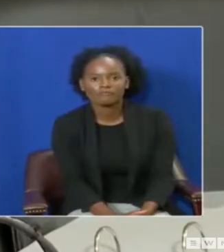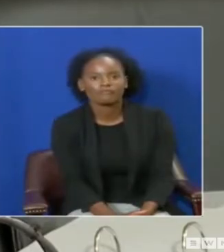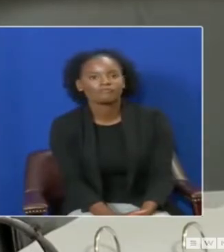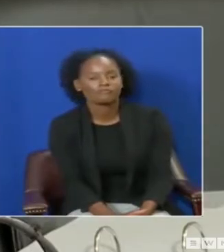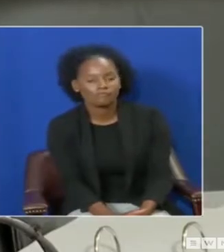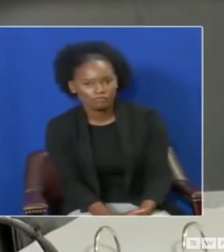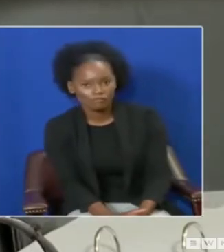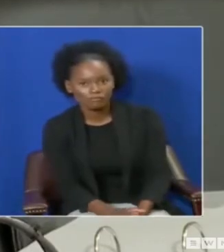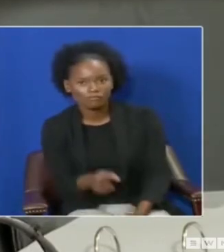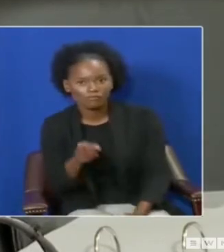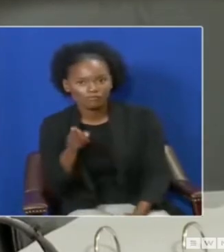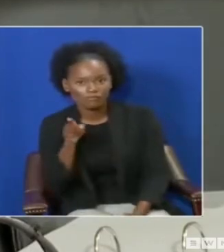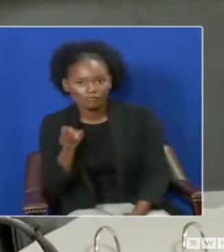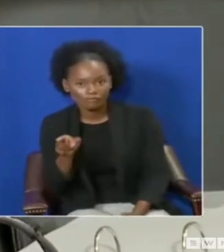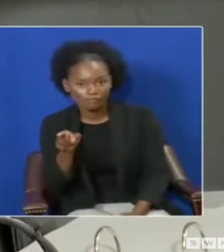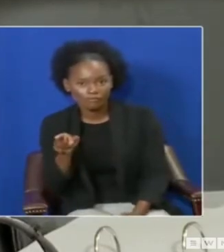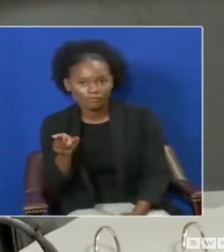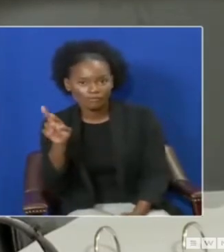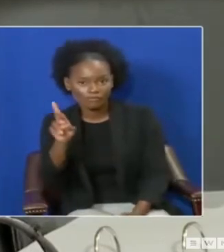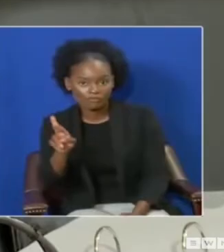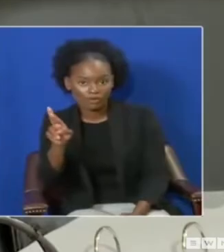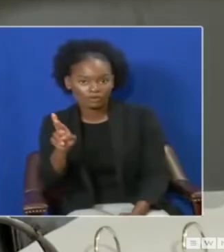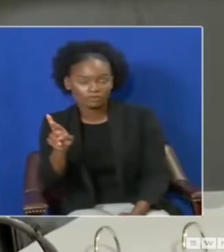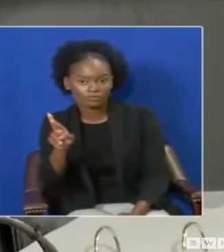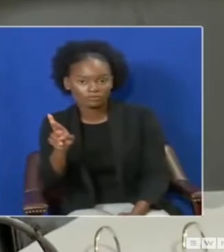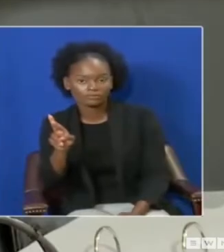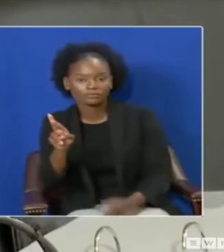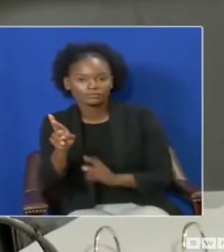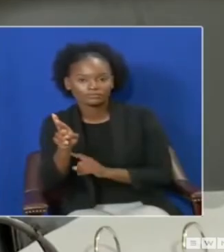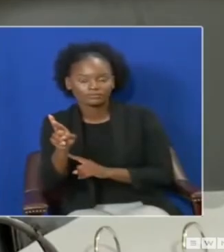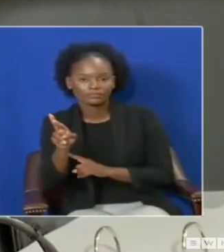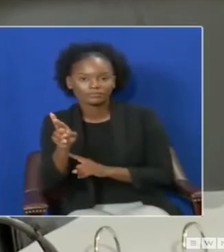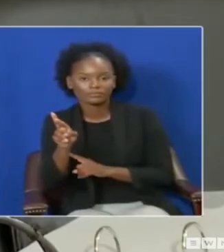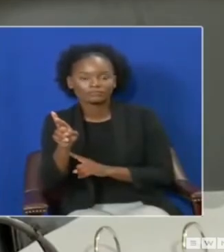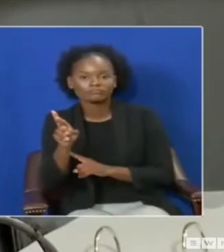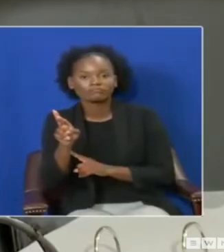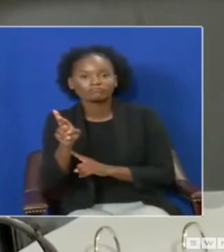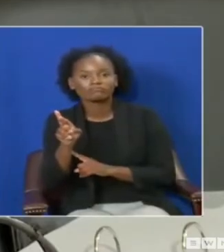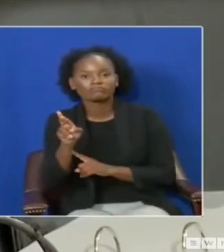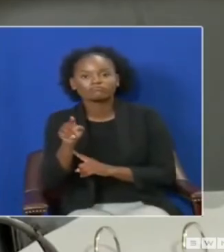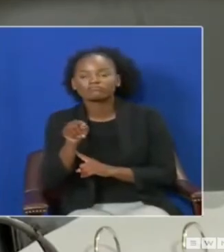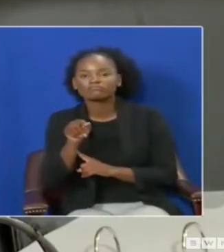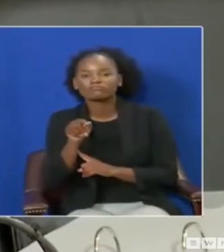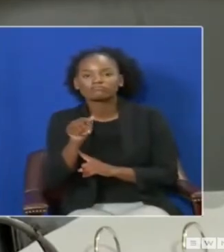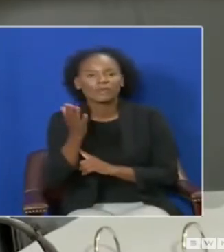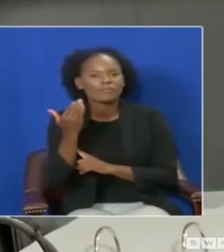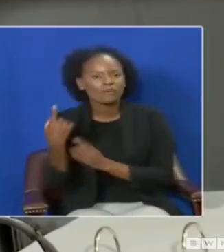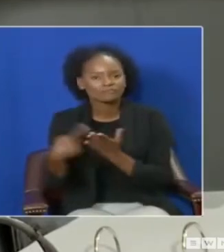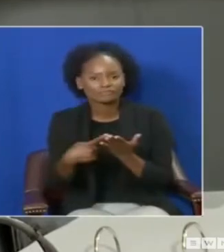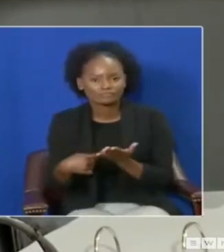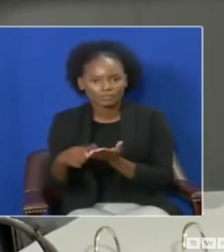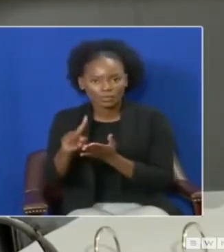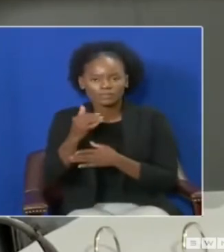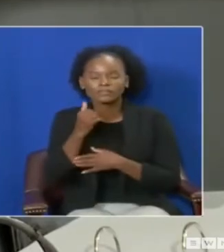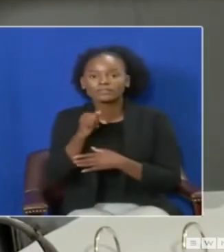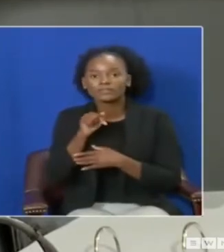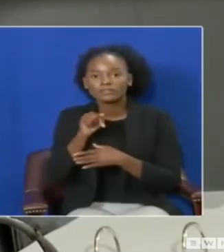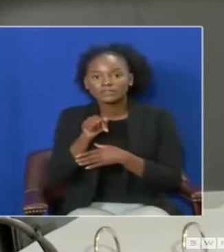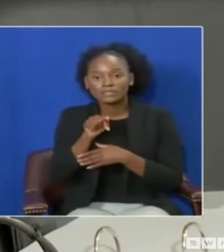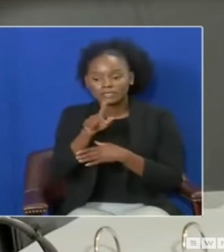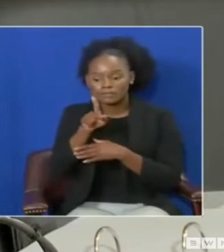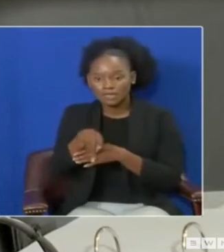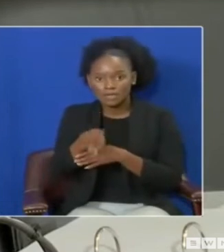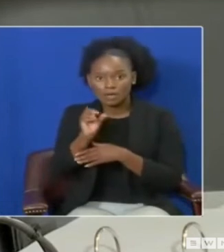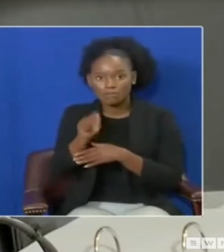Mr. Rafadi, if we then just move on from there, we were dealing with, so there was payment for the